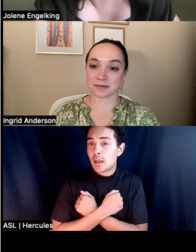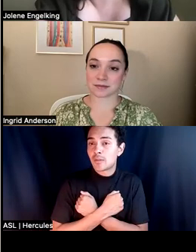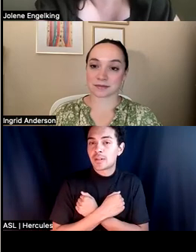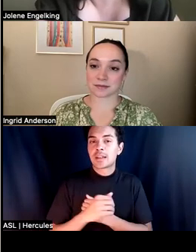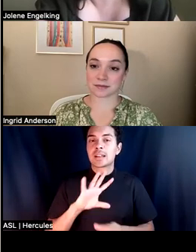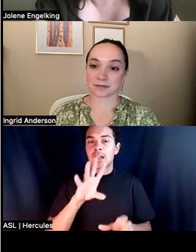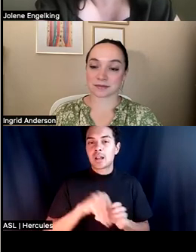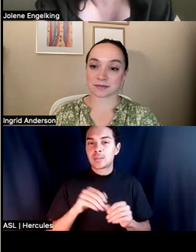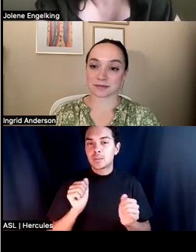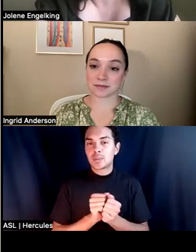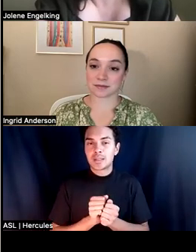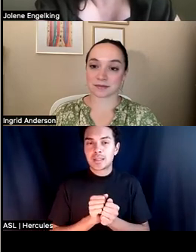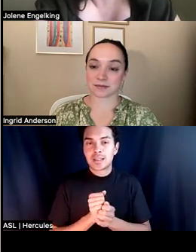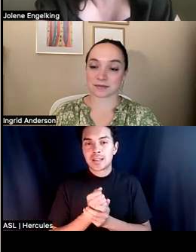comes,